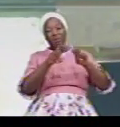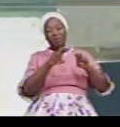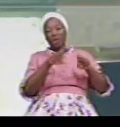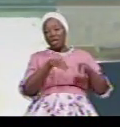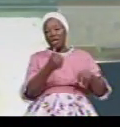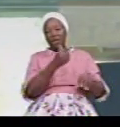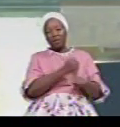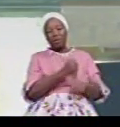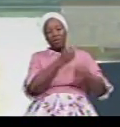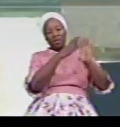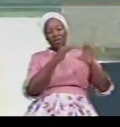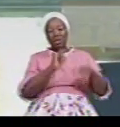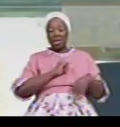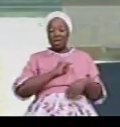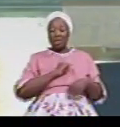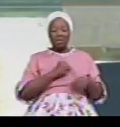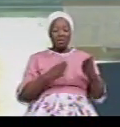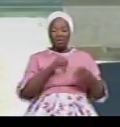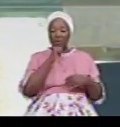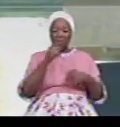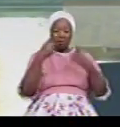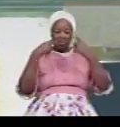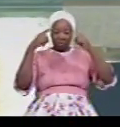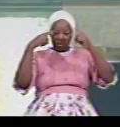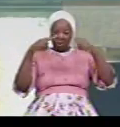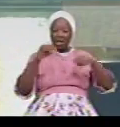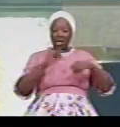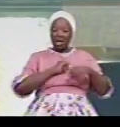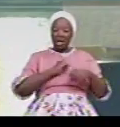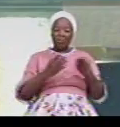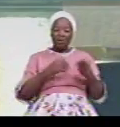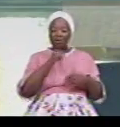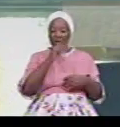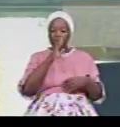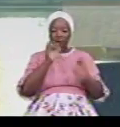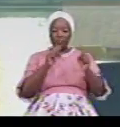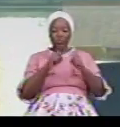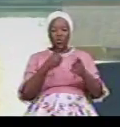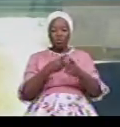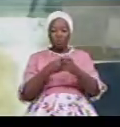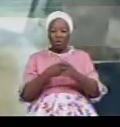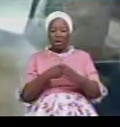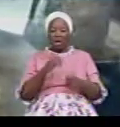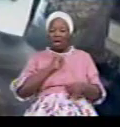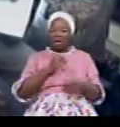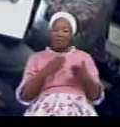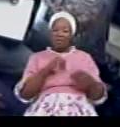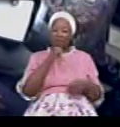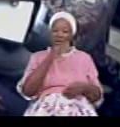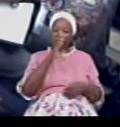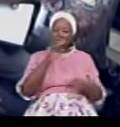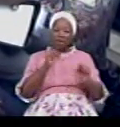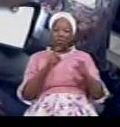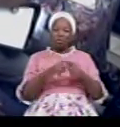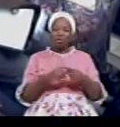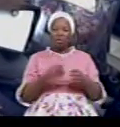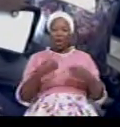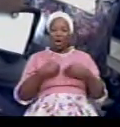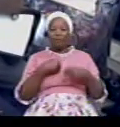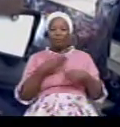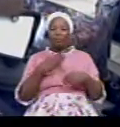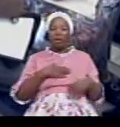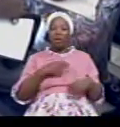I may not succeed, I may not be able to run, and I may not be able to have my opportunities in life. I don't care.